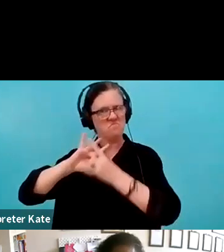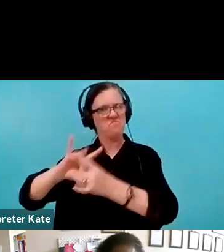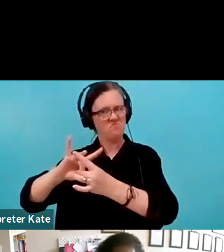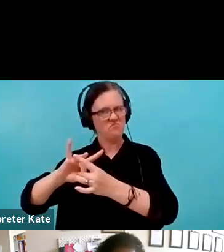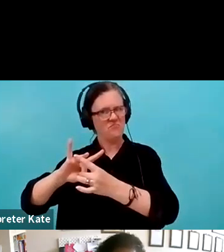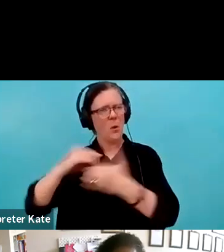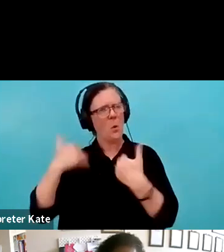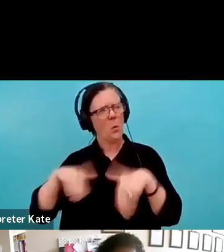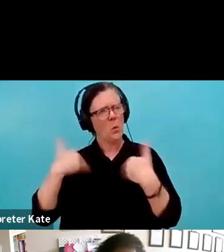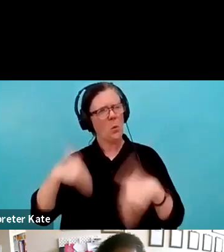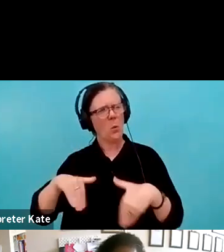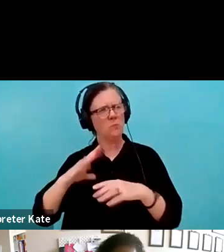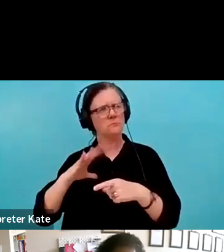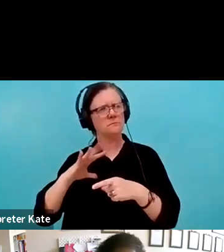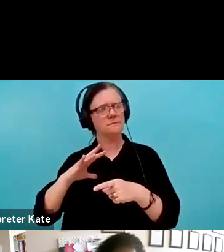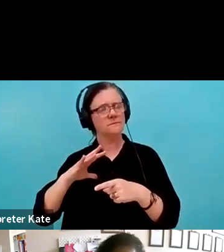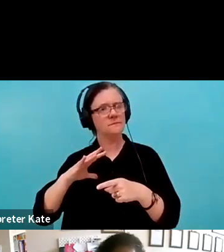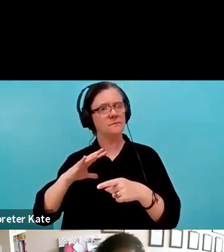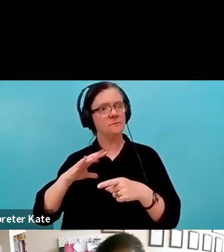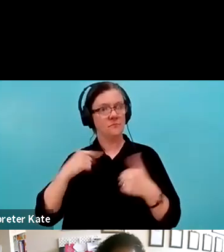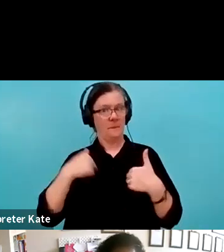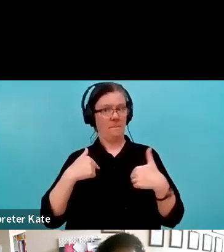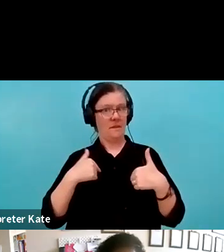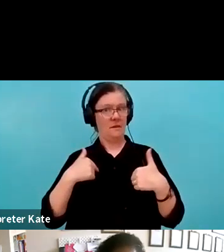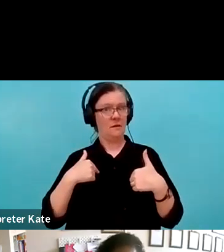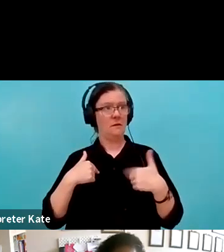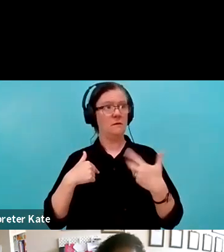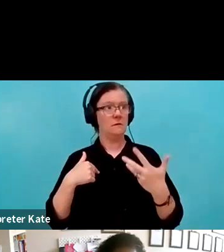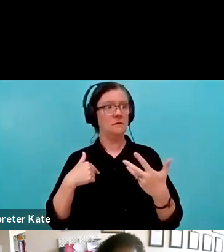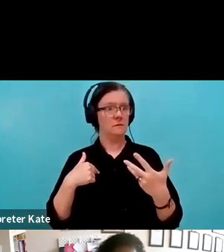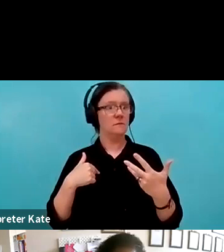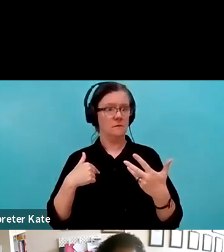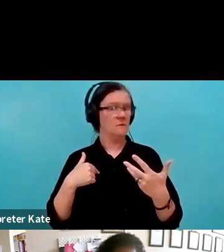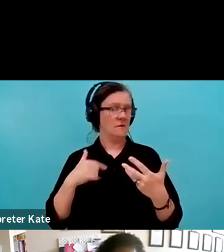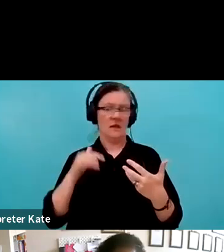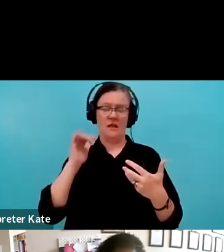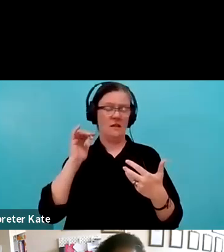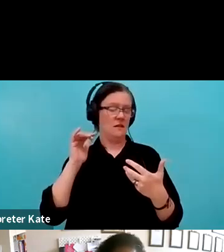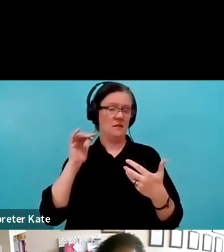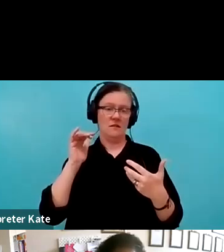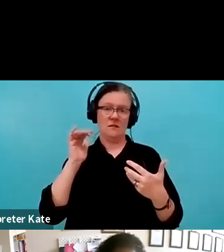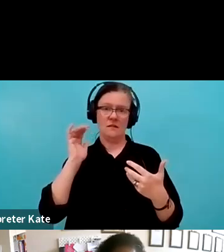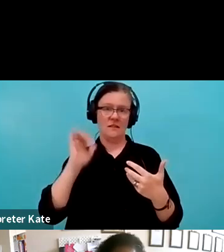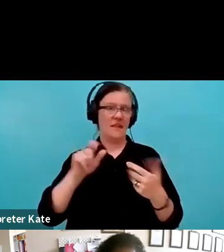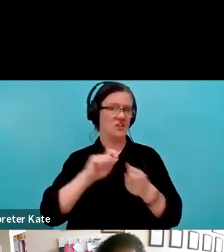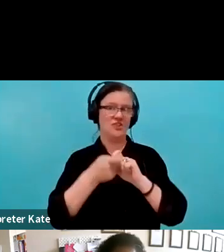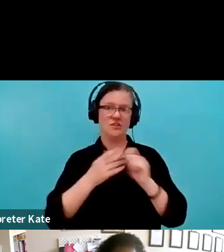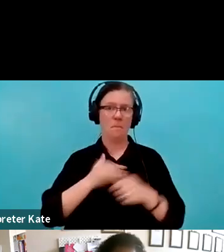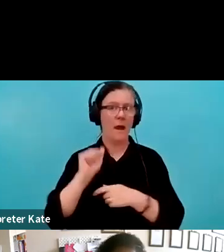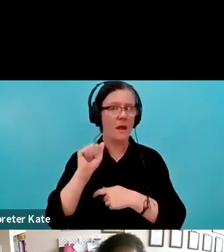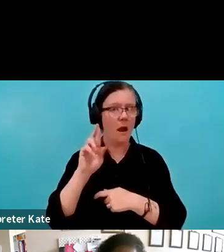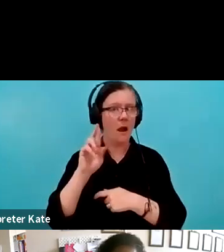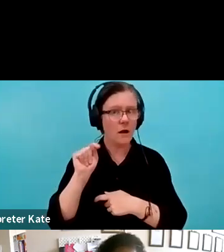think, you know, for me, it transformed the way that all my artwork and the way